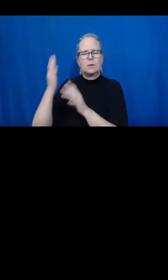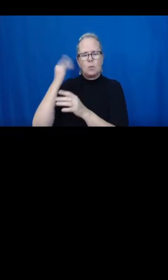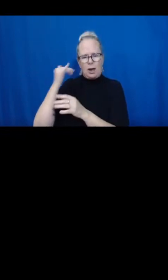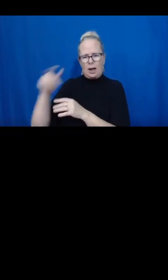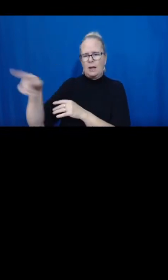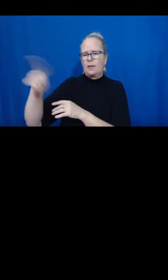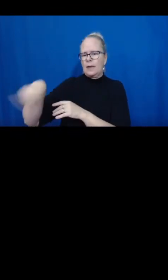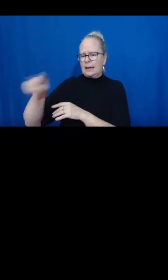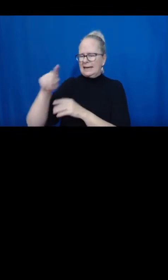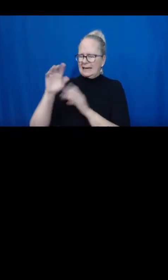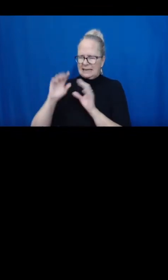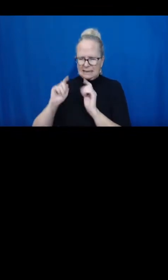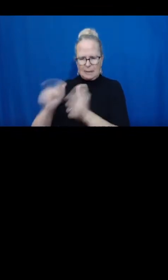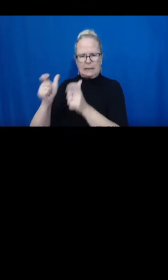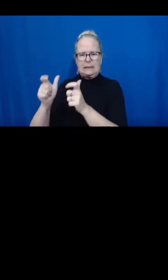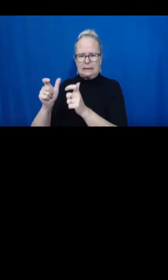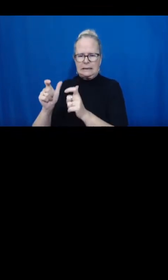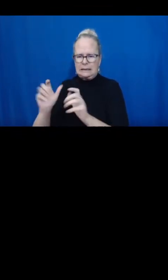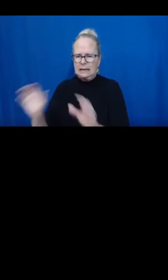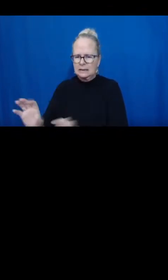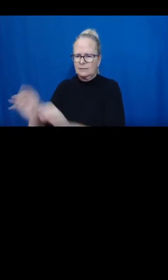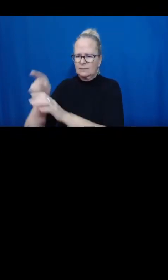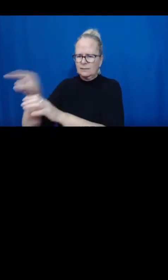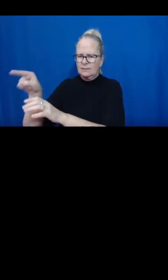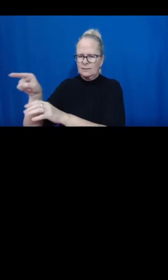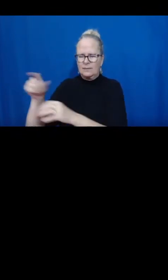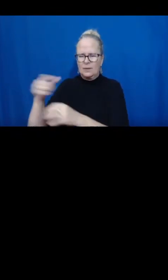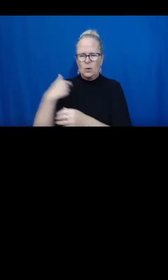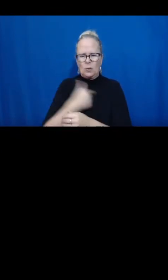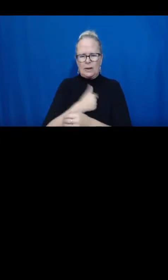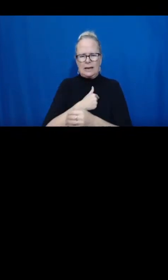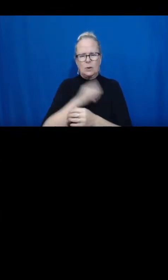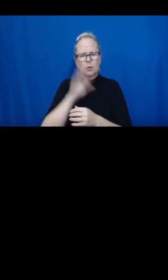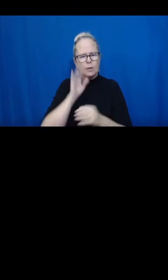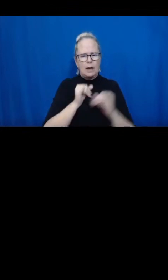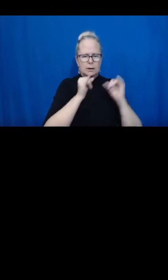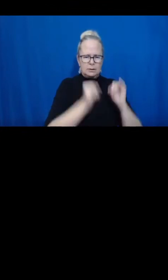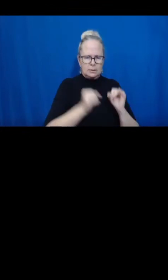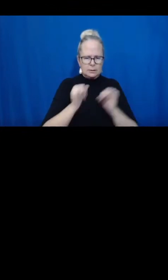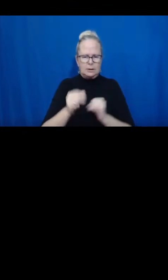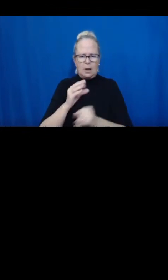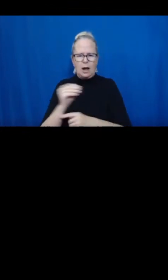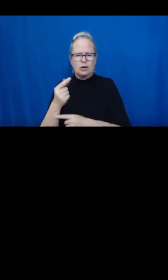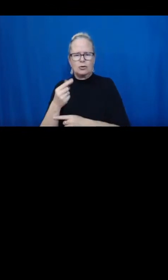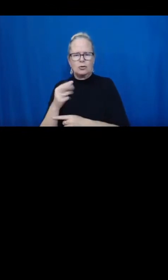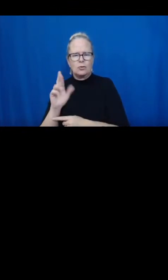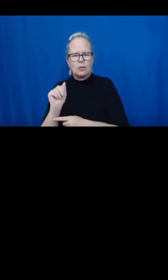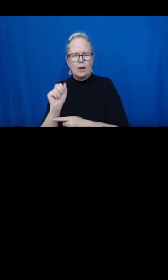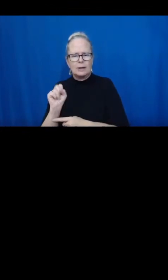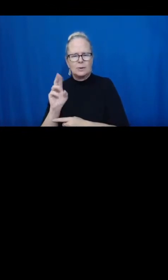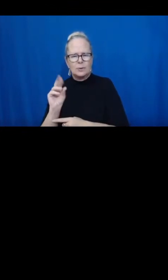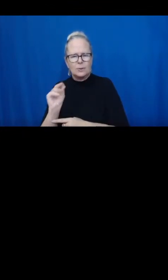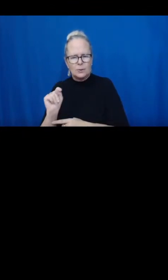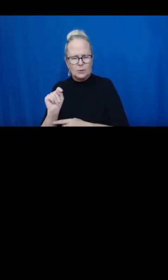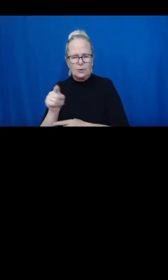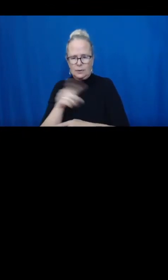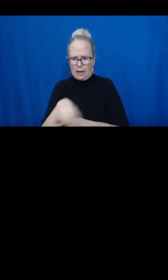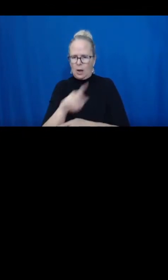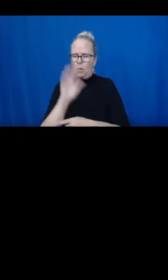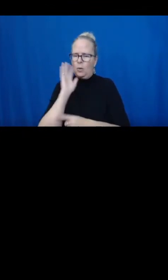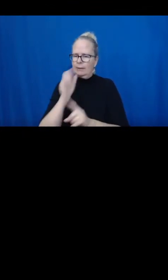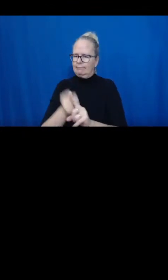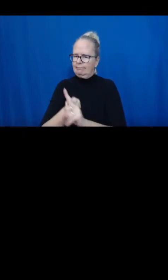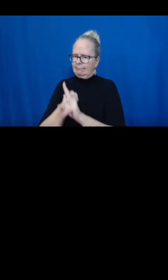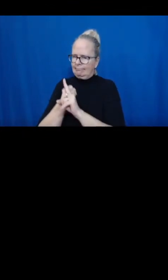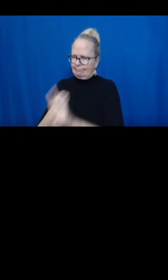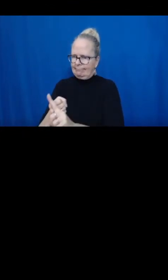that they can accomplish so many things, and we know that they can save lives. So